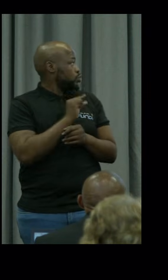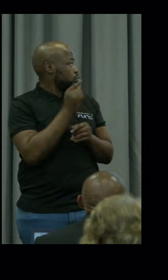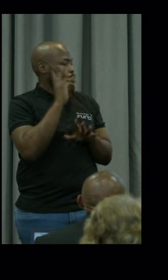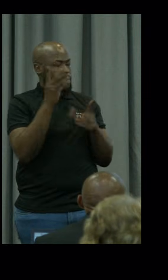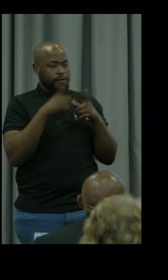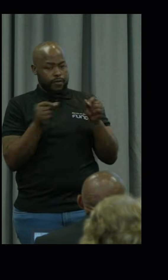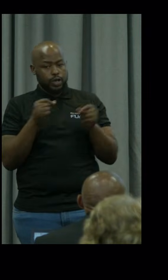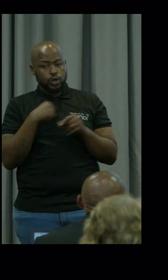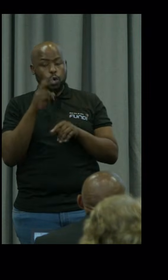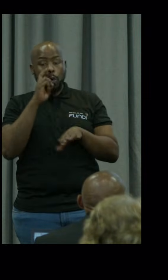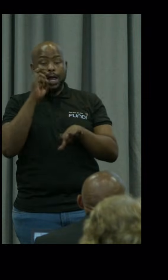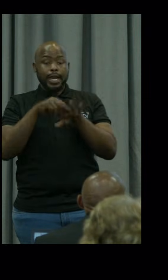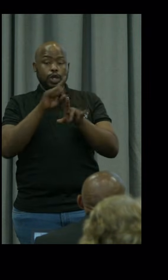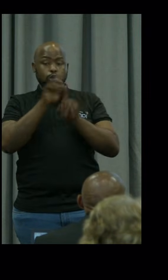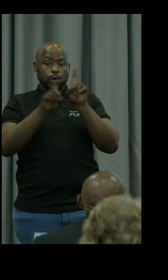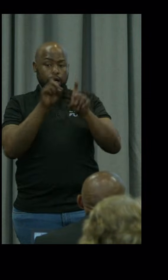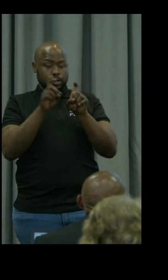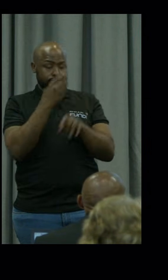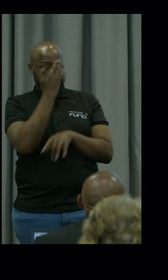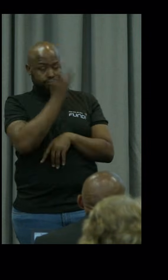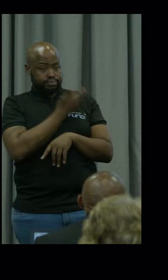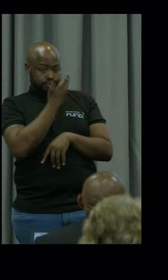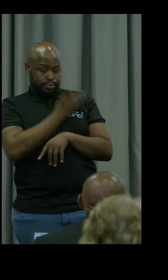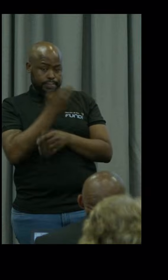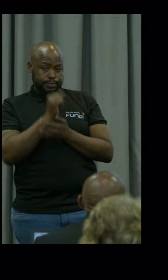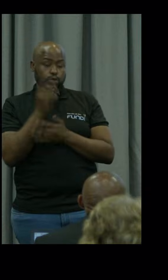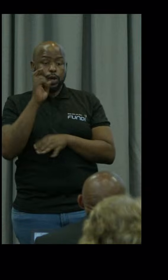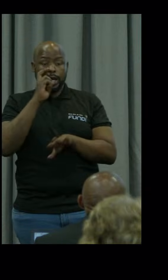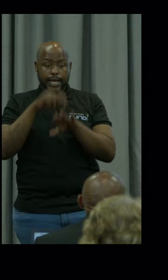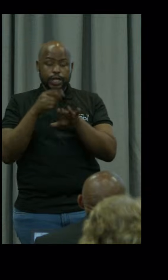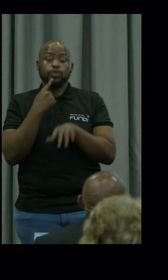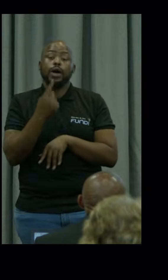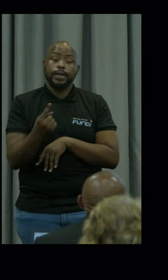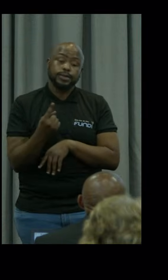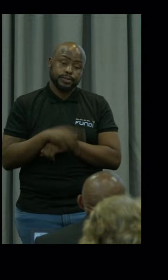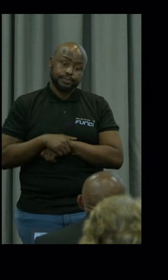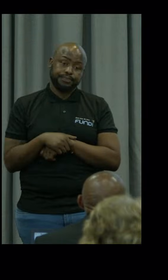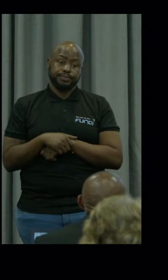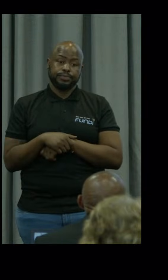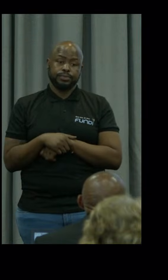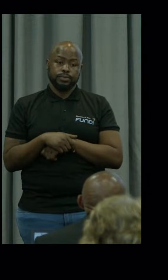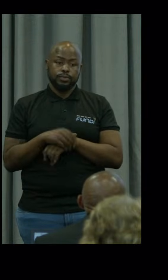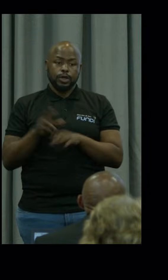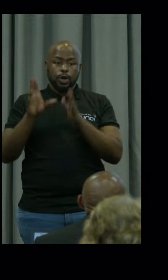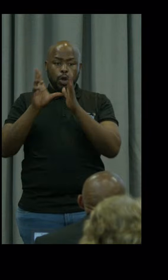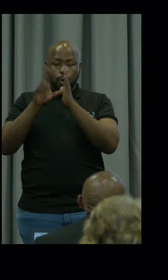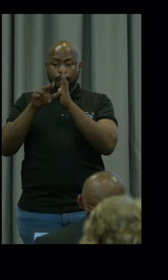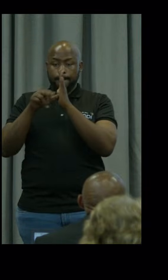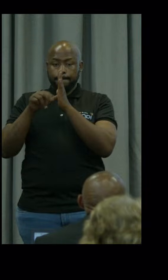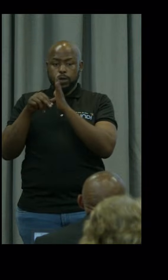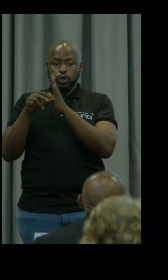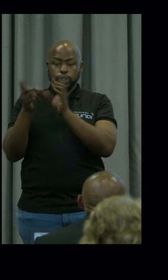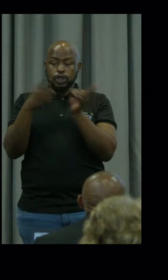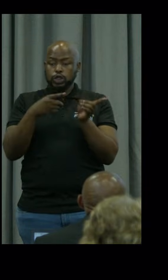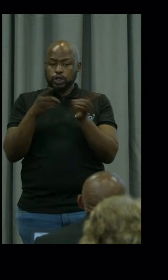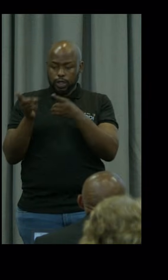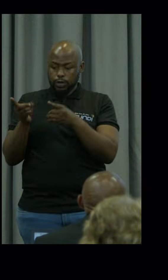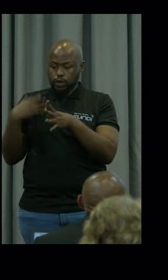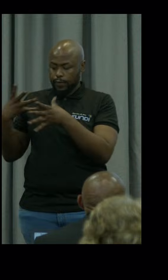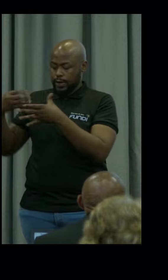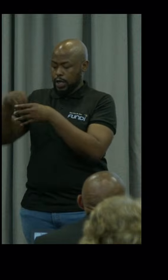that we need to answer now, today in our group, all right? The policy direction on resourcing an